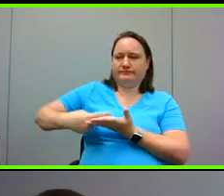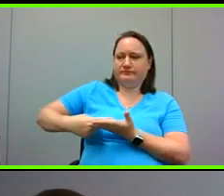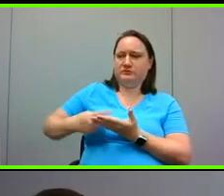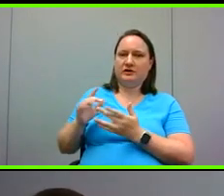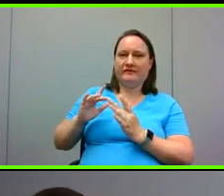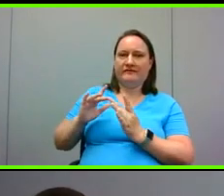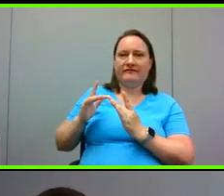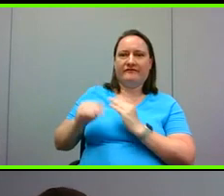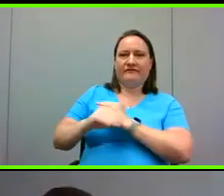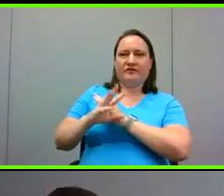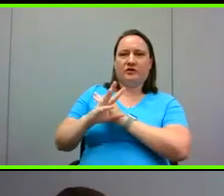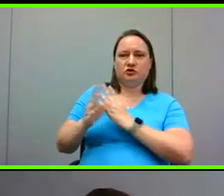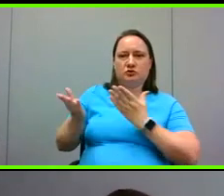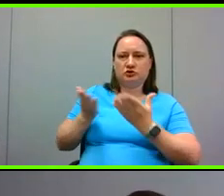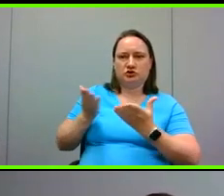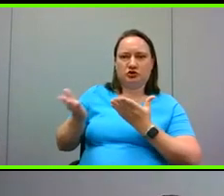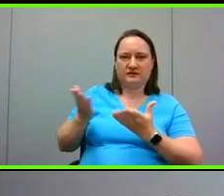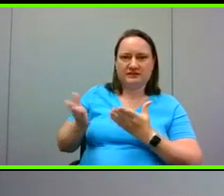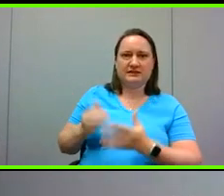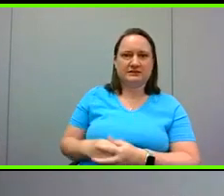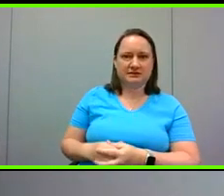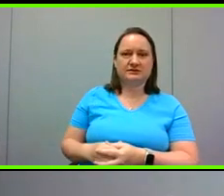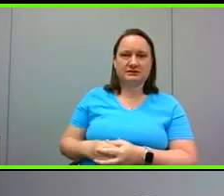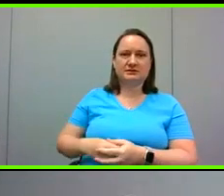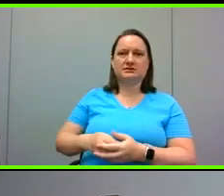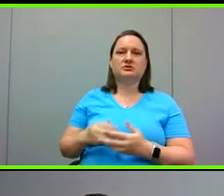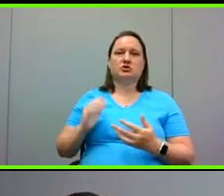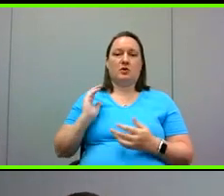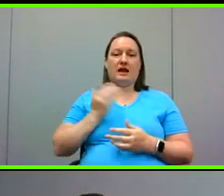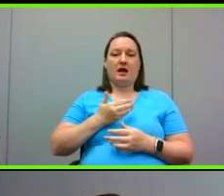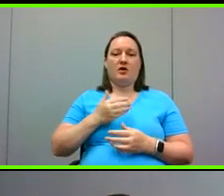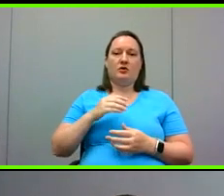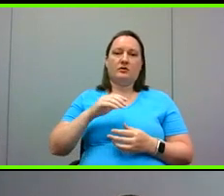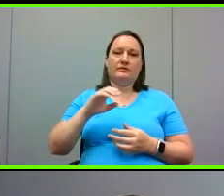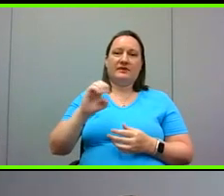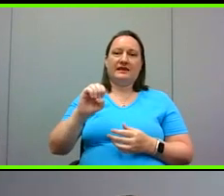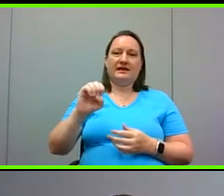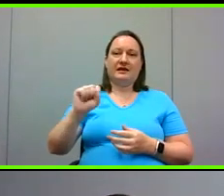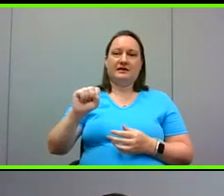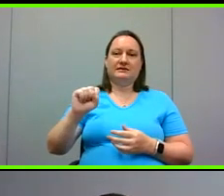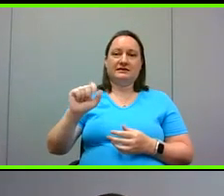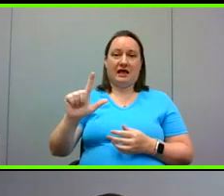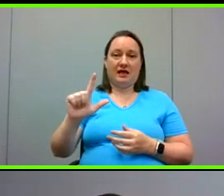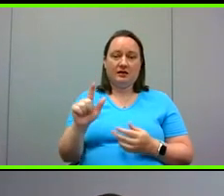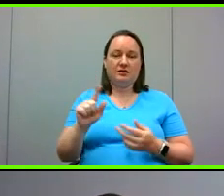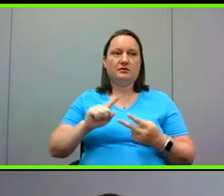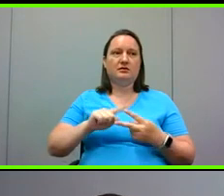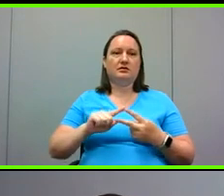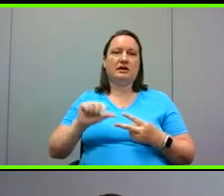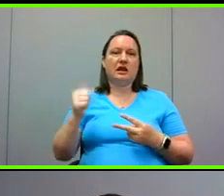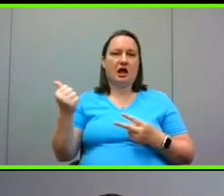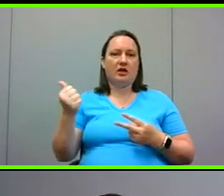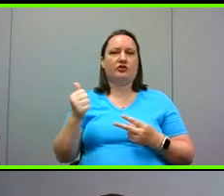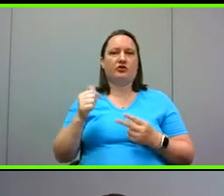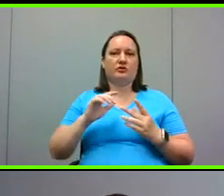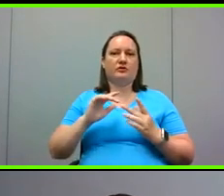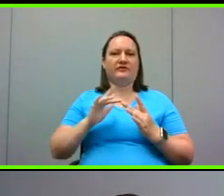virtual services in regards to our ESOs for being able to provide virtual services. So just looking at those things moving